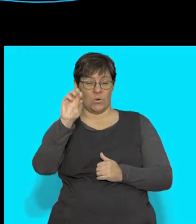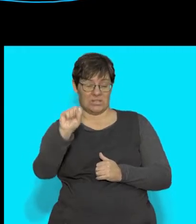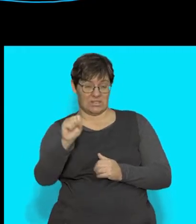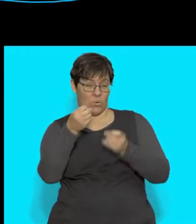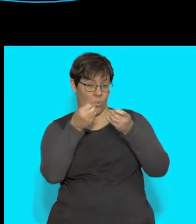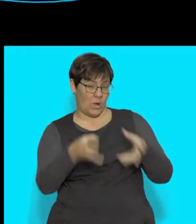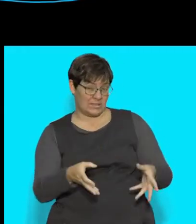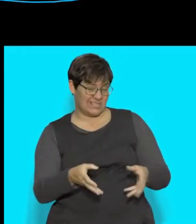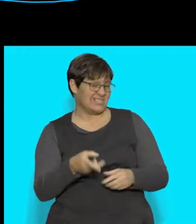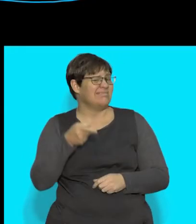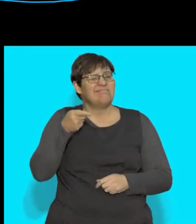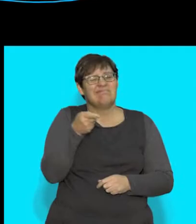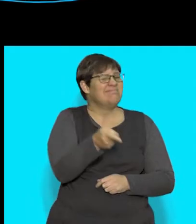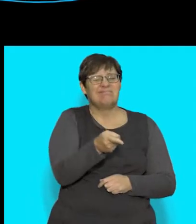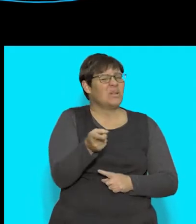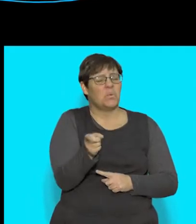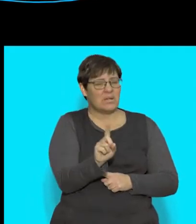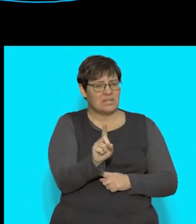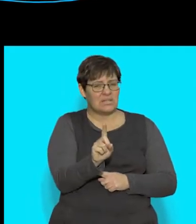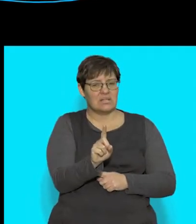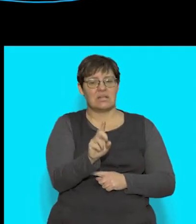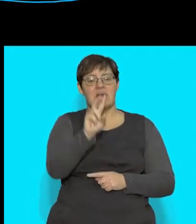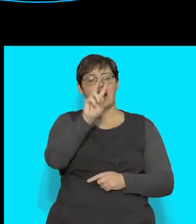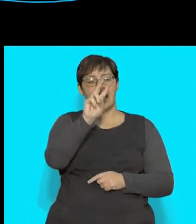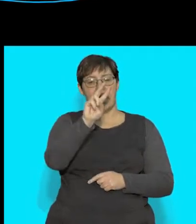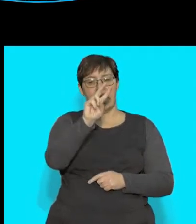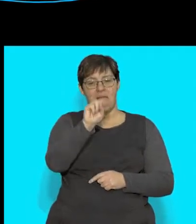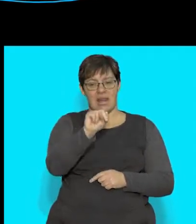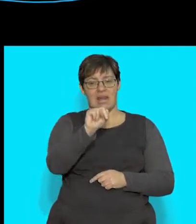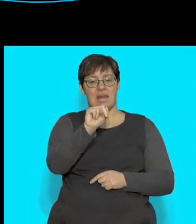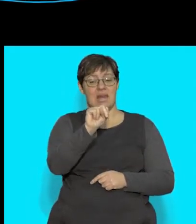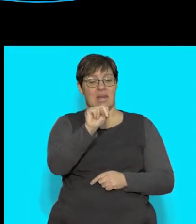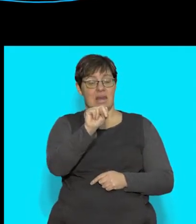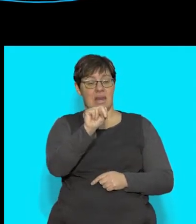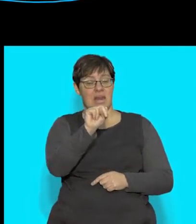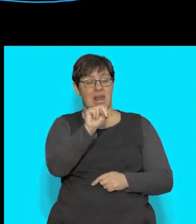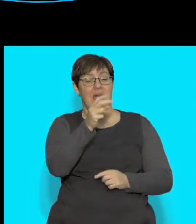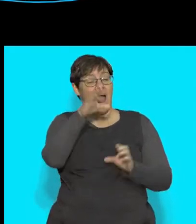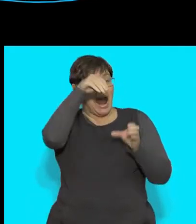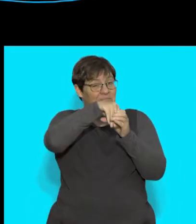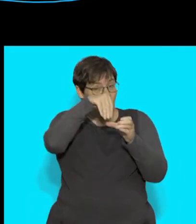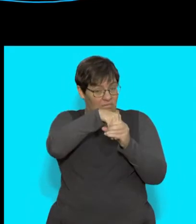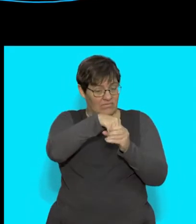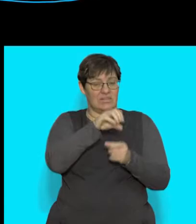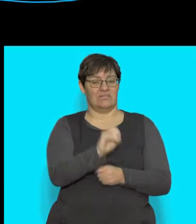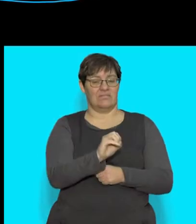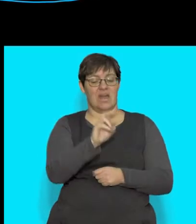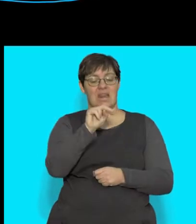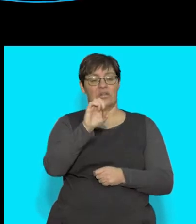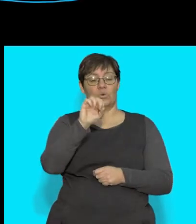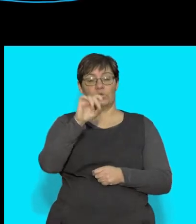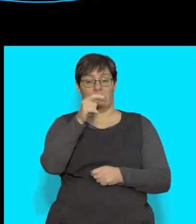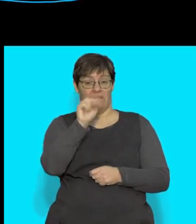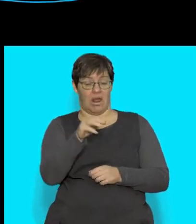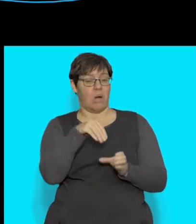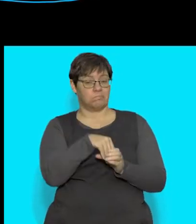the element nitrogen, and we have to get rid of those because if we don't, they could be very detrimental to the body. And